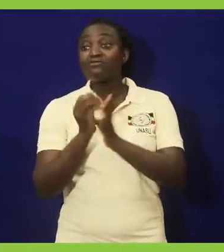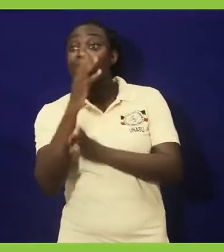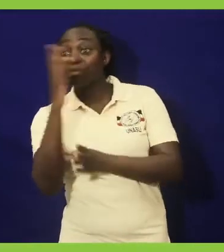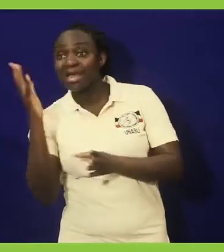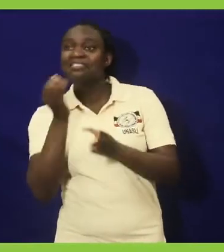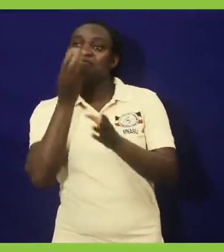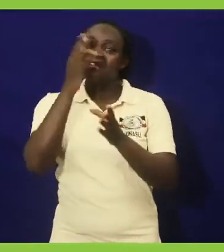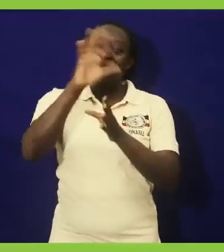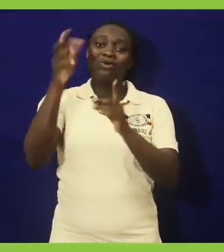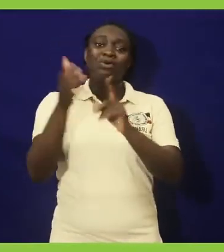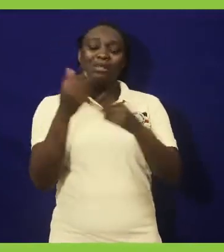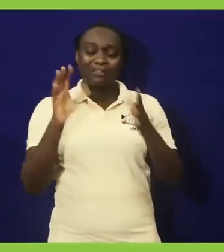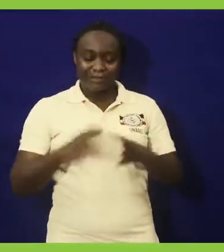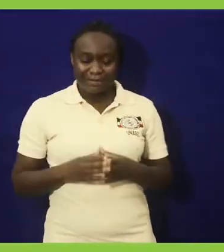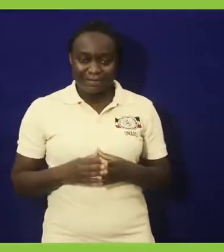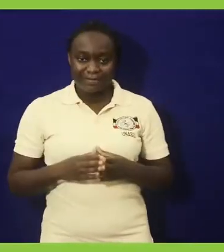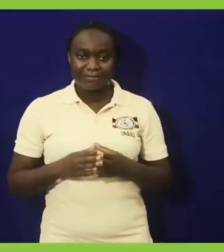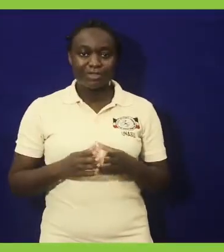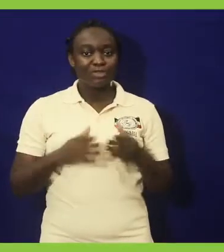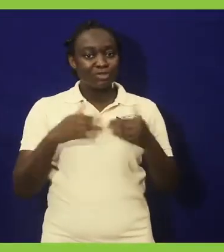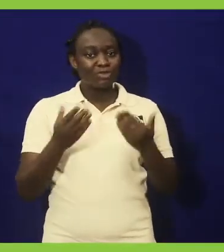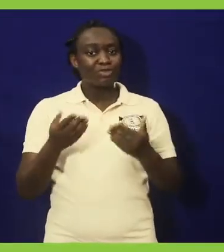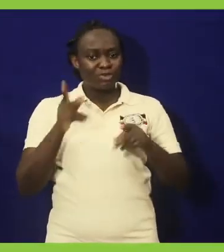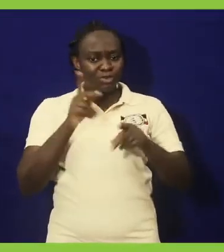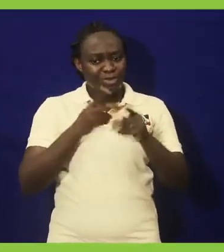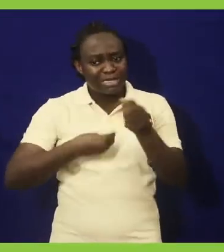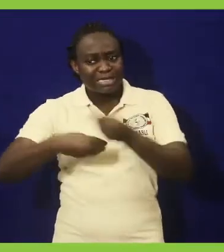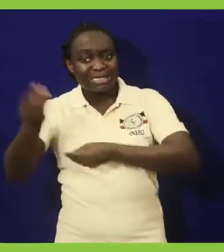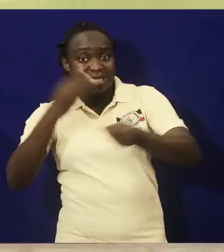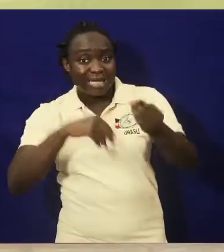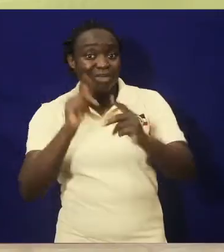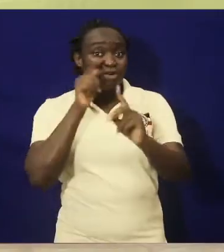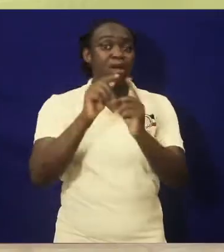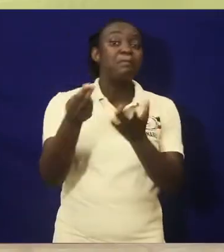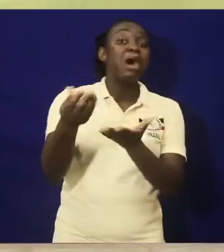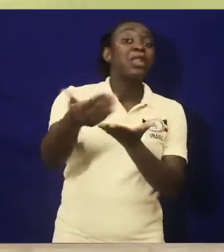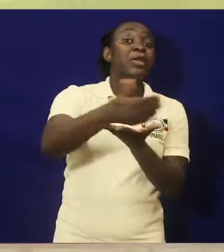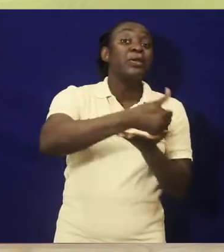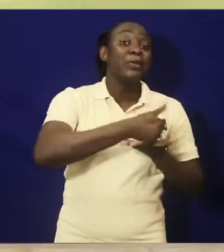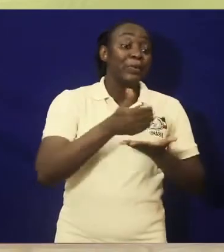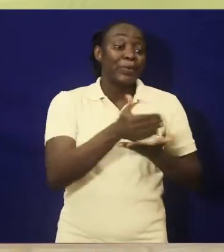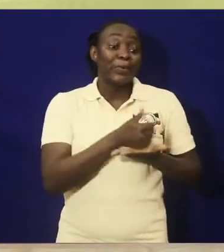So we are saying we sell these to earn money.